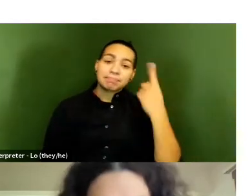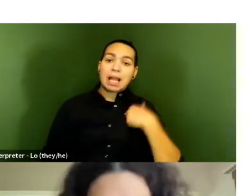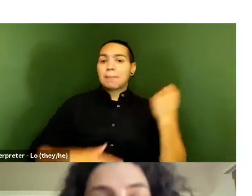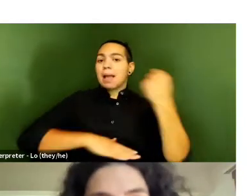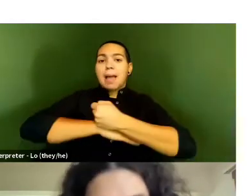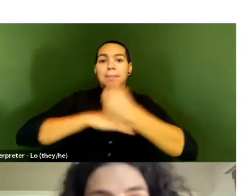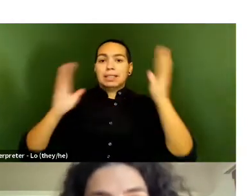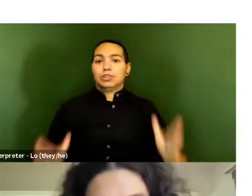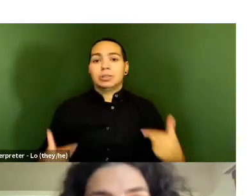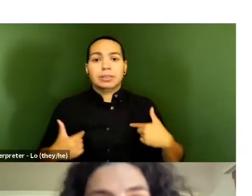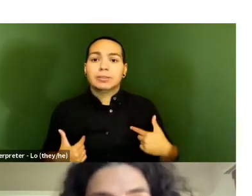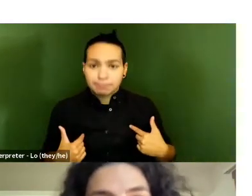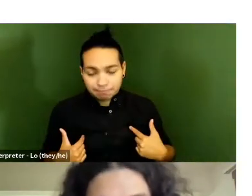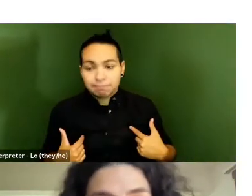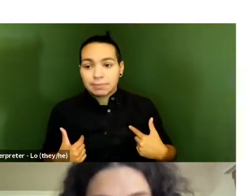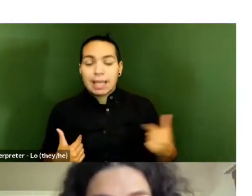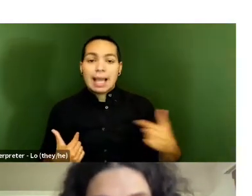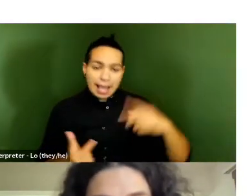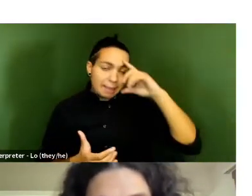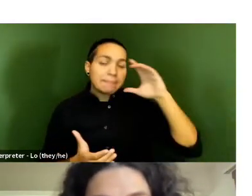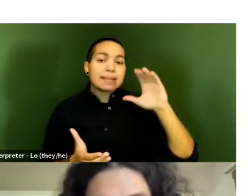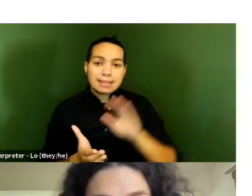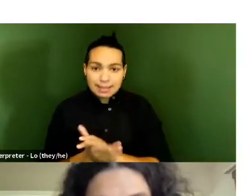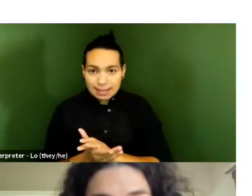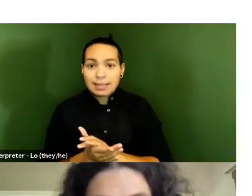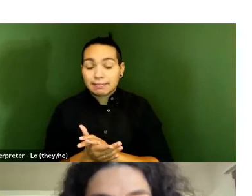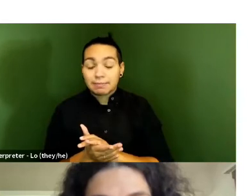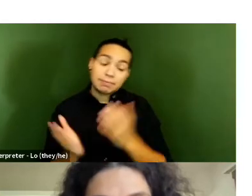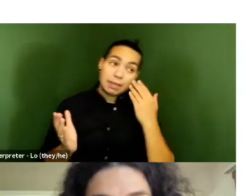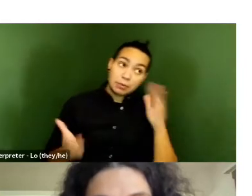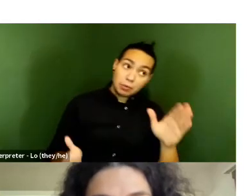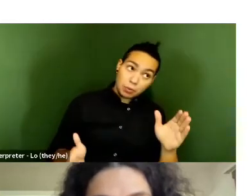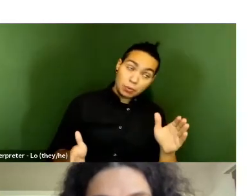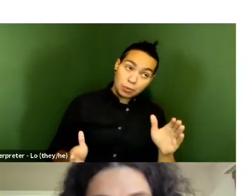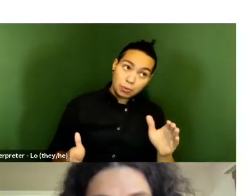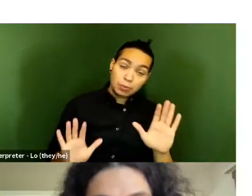I actually believe that I don't know if